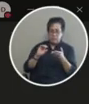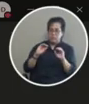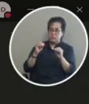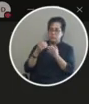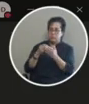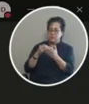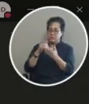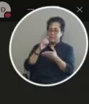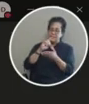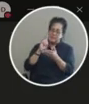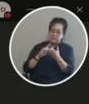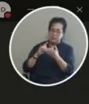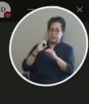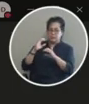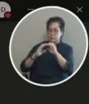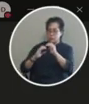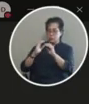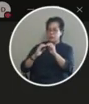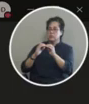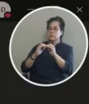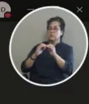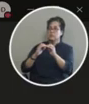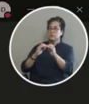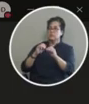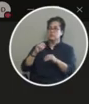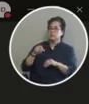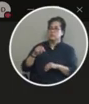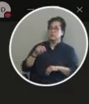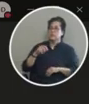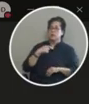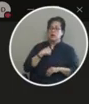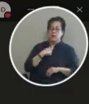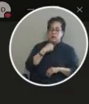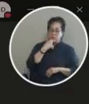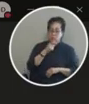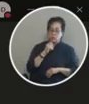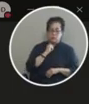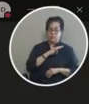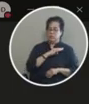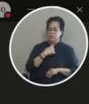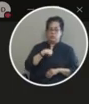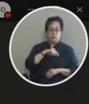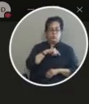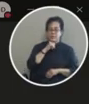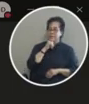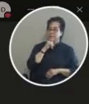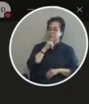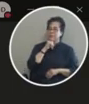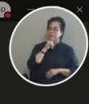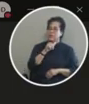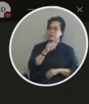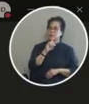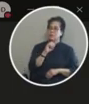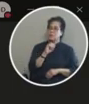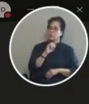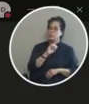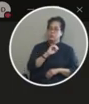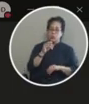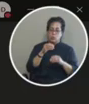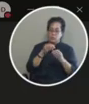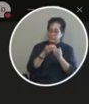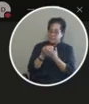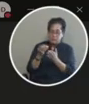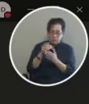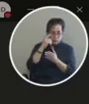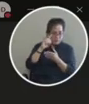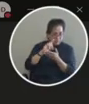dollars for the design or construction of the MPC. I have told staff that we are not to do any expenditures